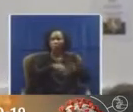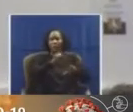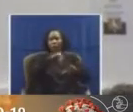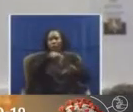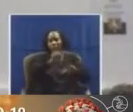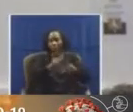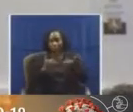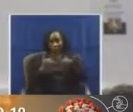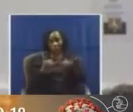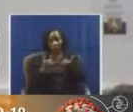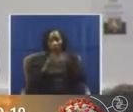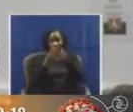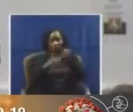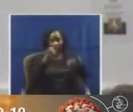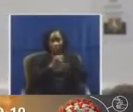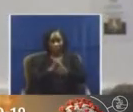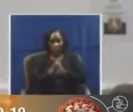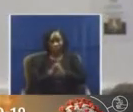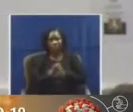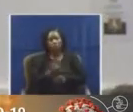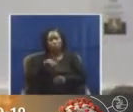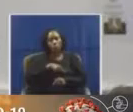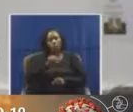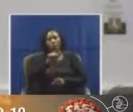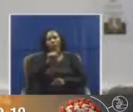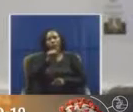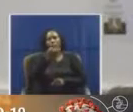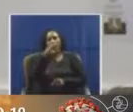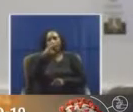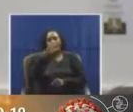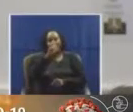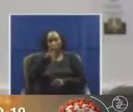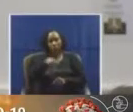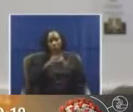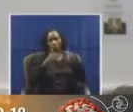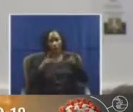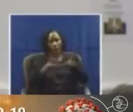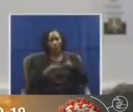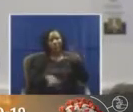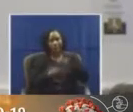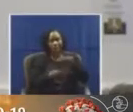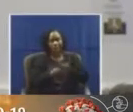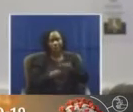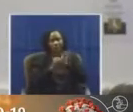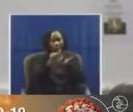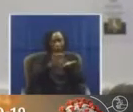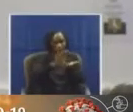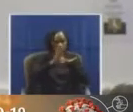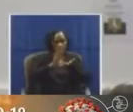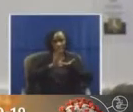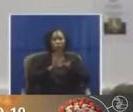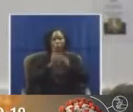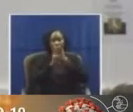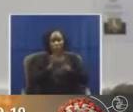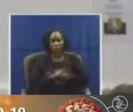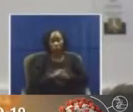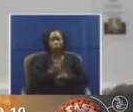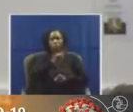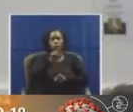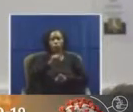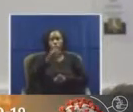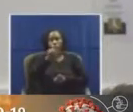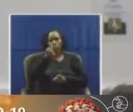year, and we as the ACDP welcome the additional funding, considering that the Zondo Commission made the scathing comments